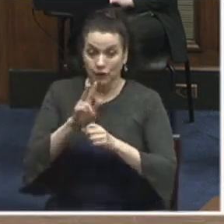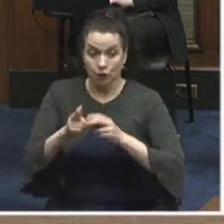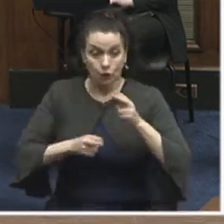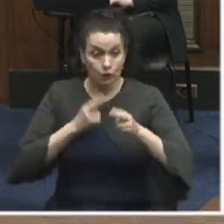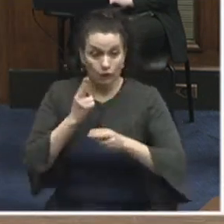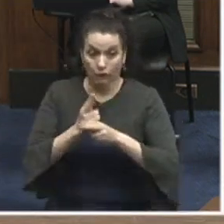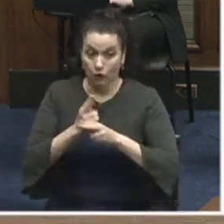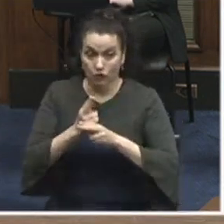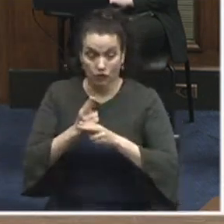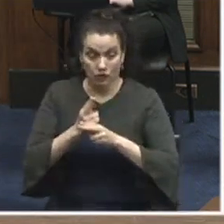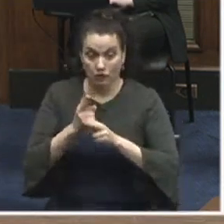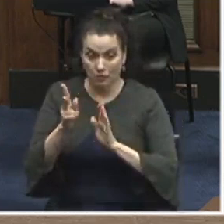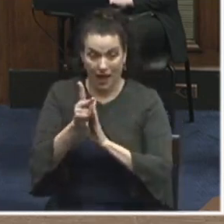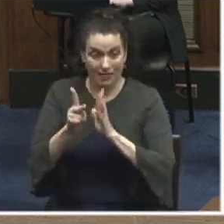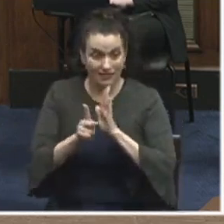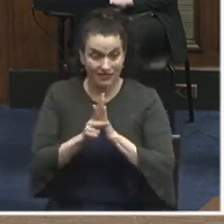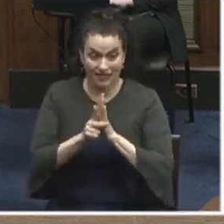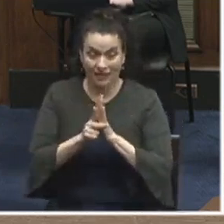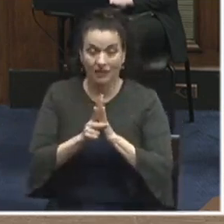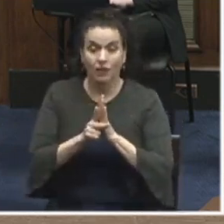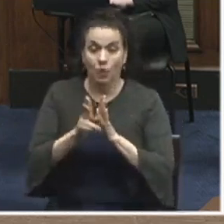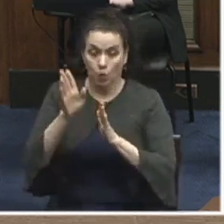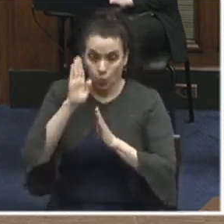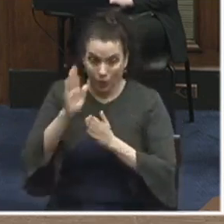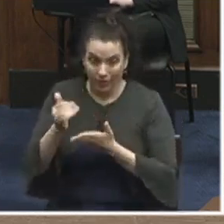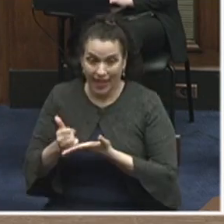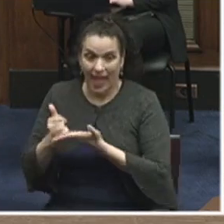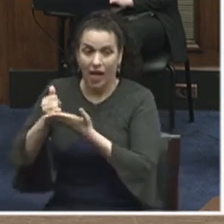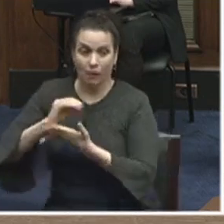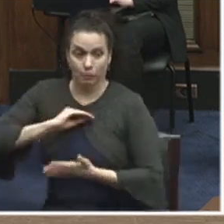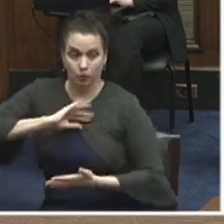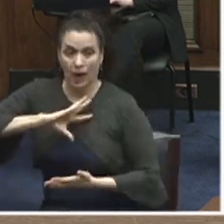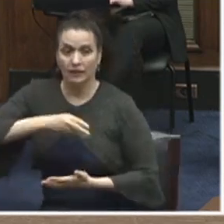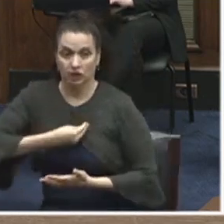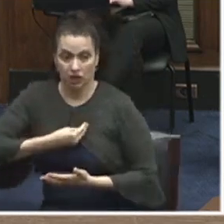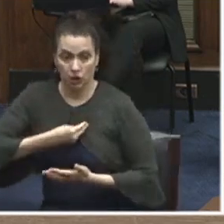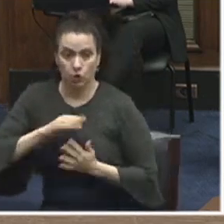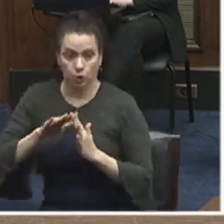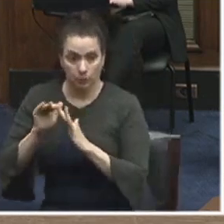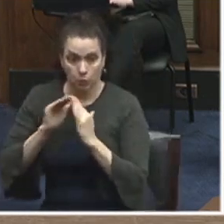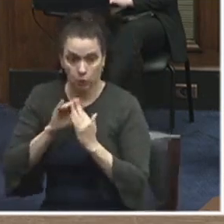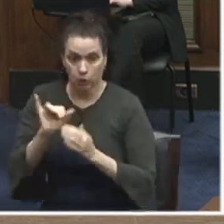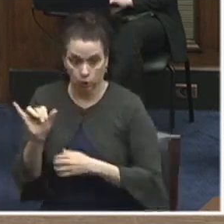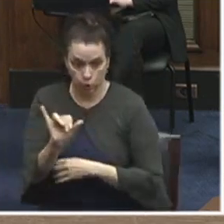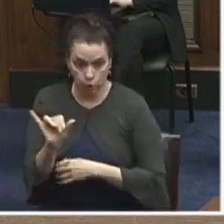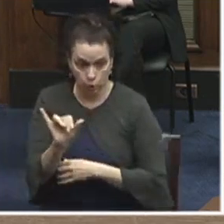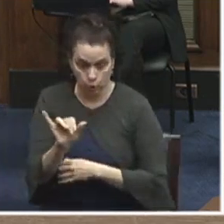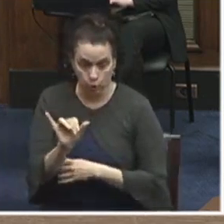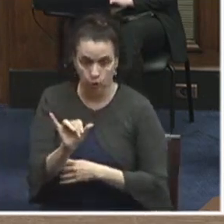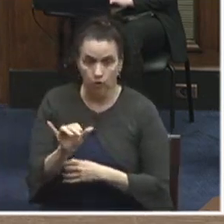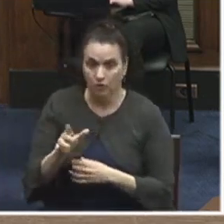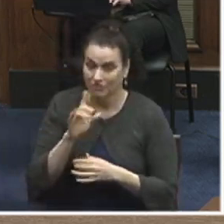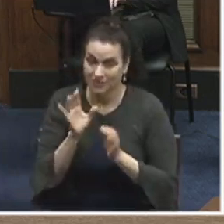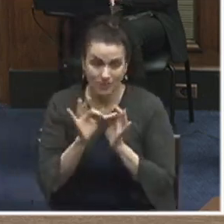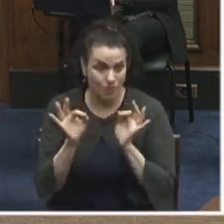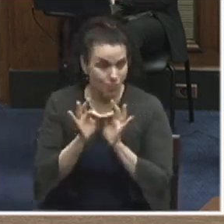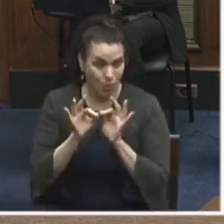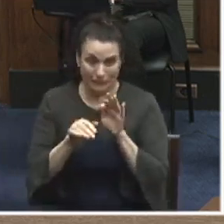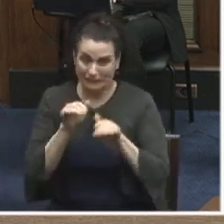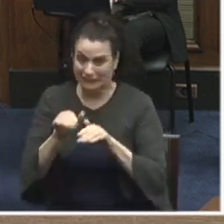today is a first and critically important step. I think that there are barriers that